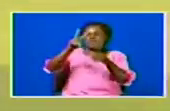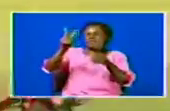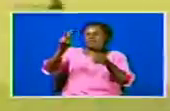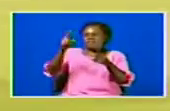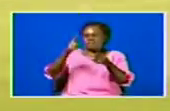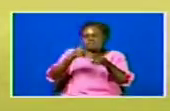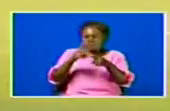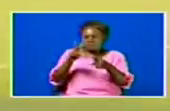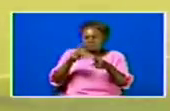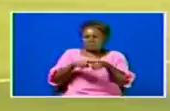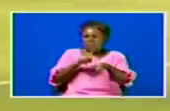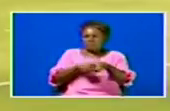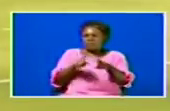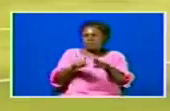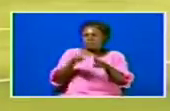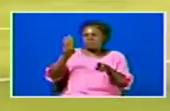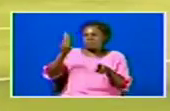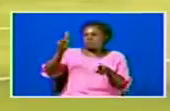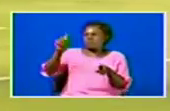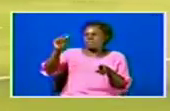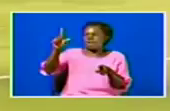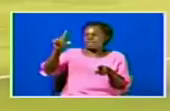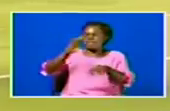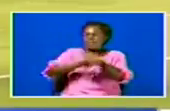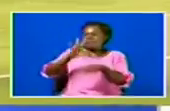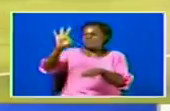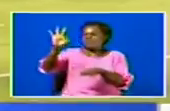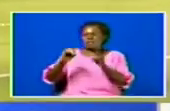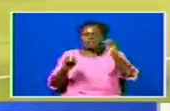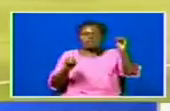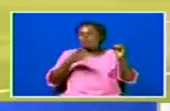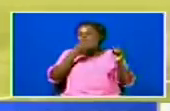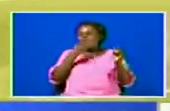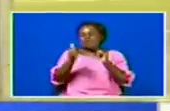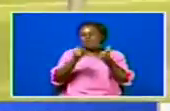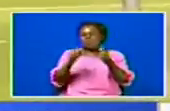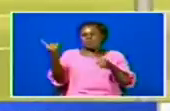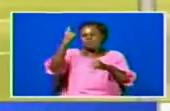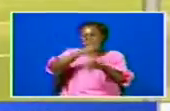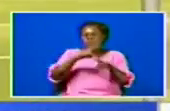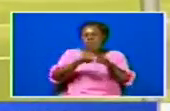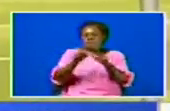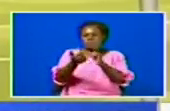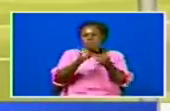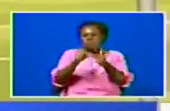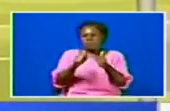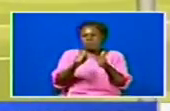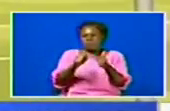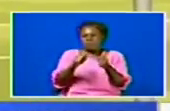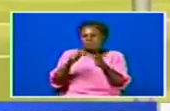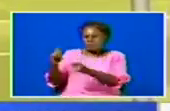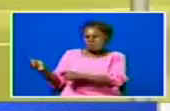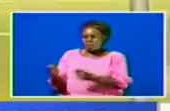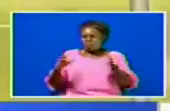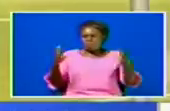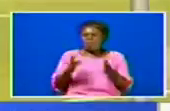Meanwhile, Butali Warriors beat Kenyatta University 3-0 in the men's Premier League match of the day, while a match between Vikings Hockey Club